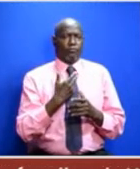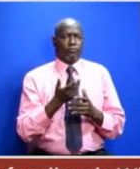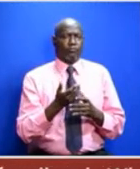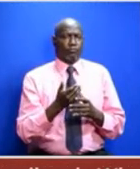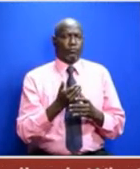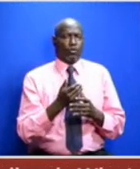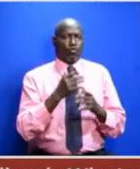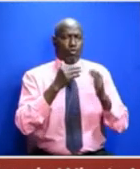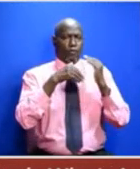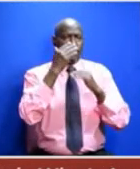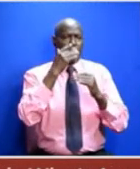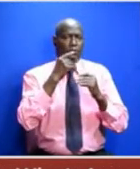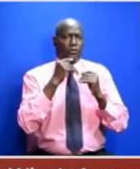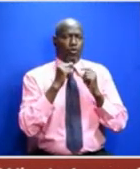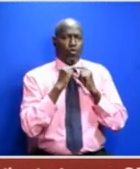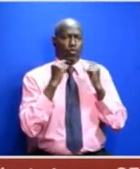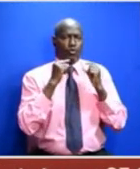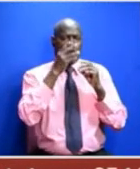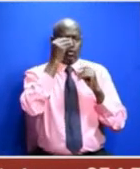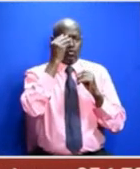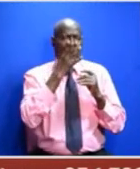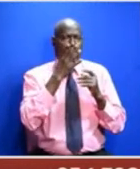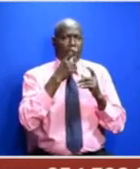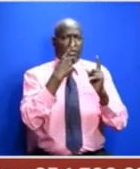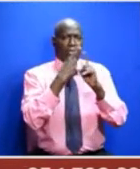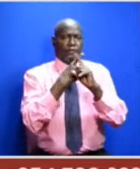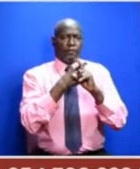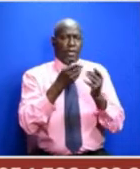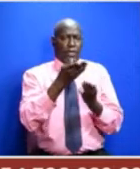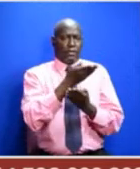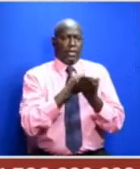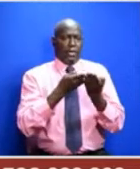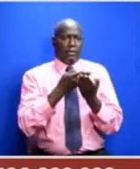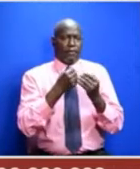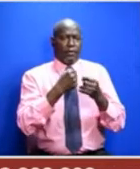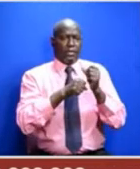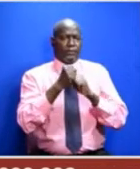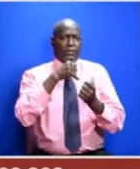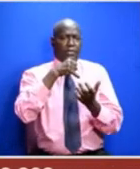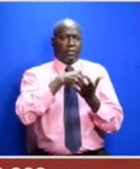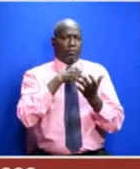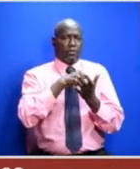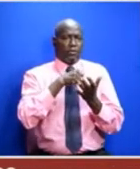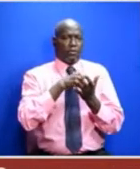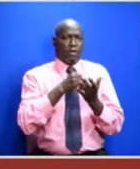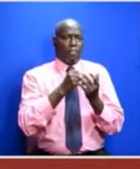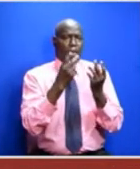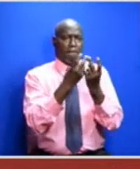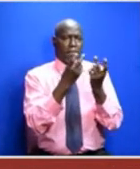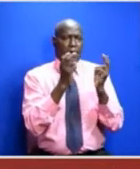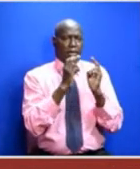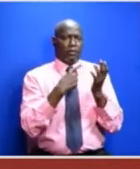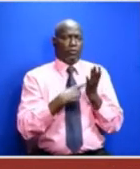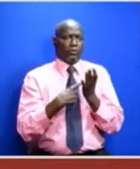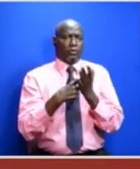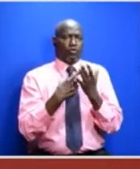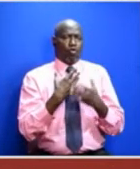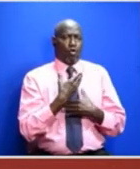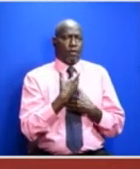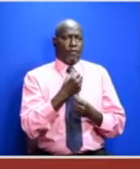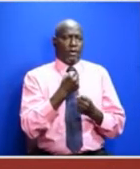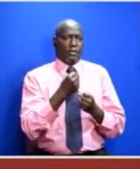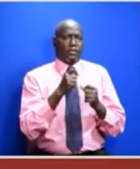Choir as it hosted students in several interactive activities, including a panel discussion on confidence